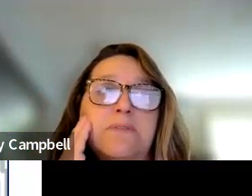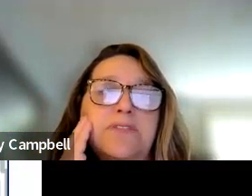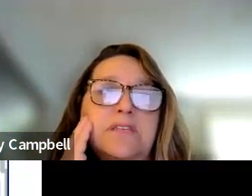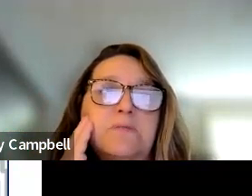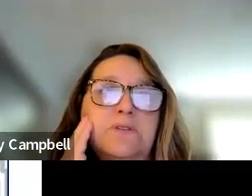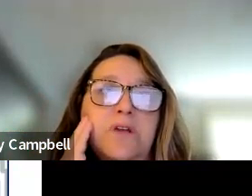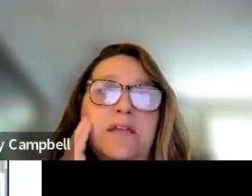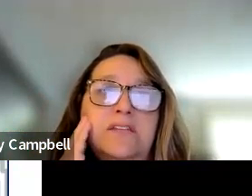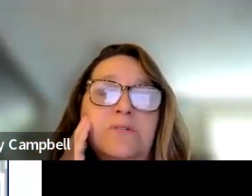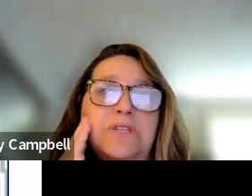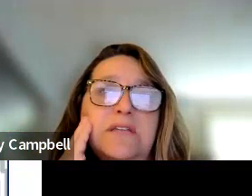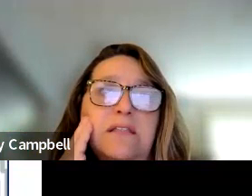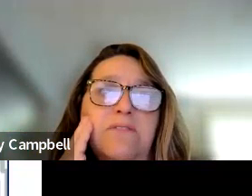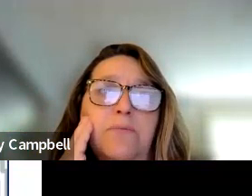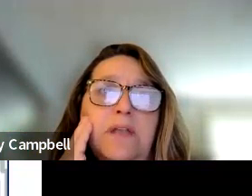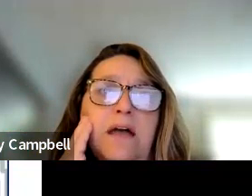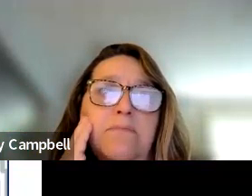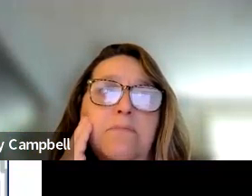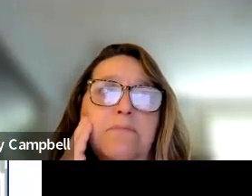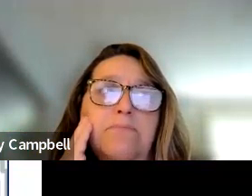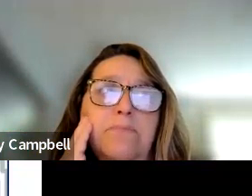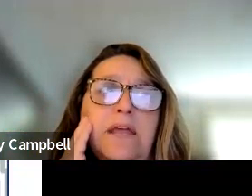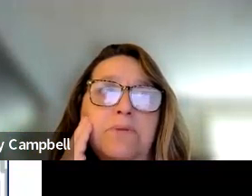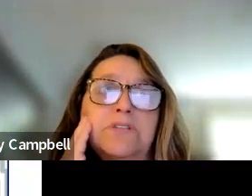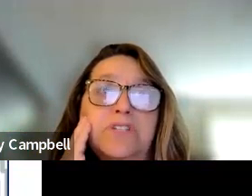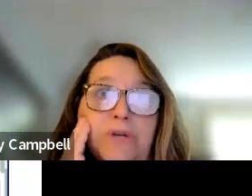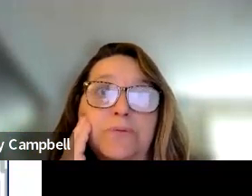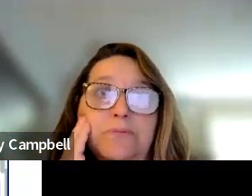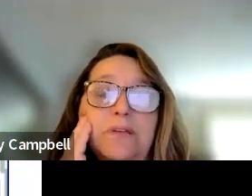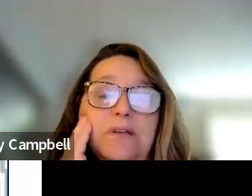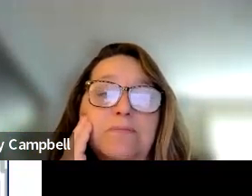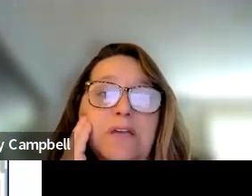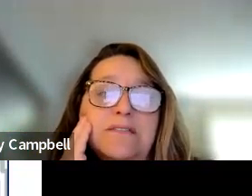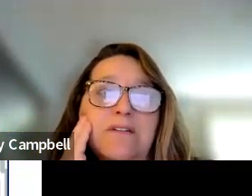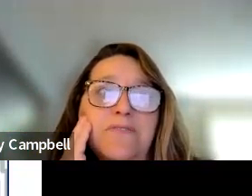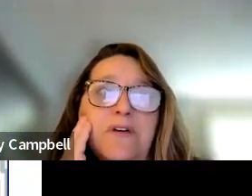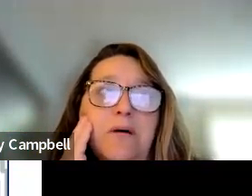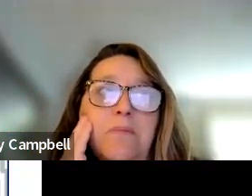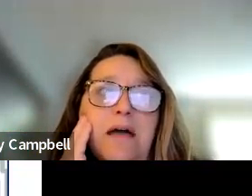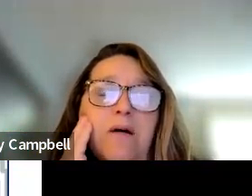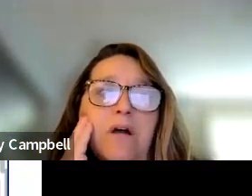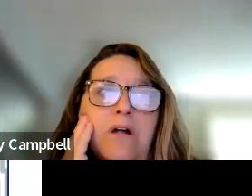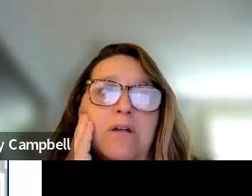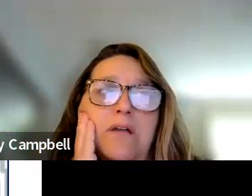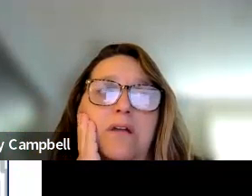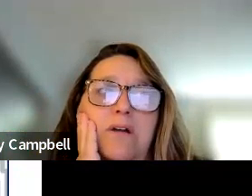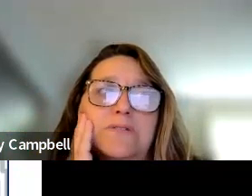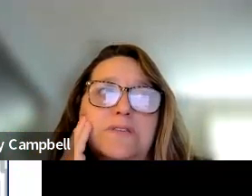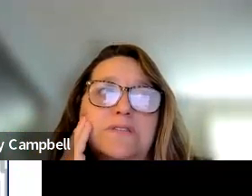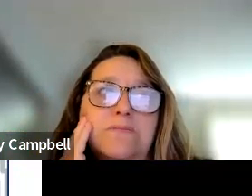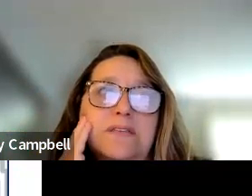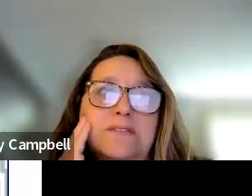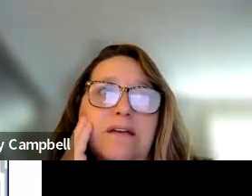address some of the things we've been trying to do at the state level, but not been able to do because of how